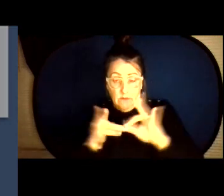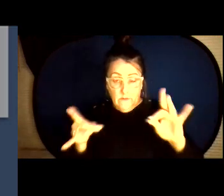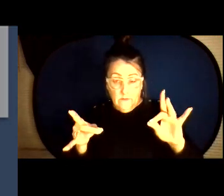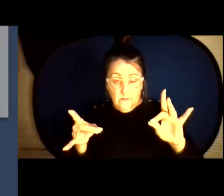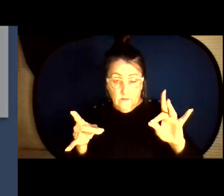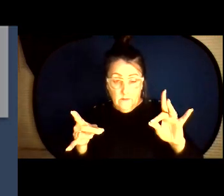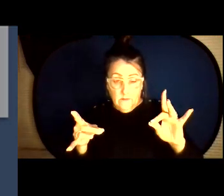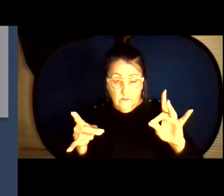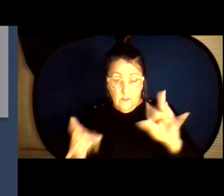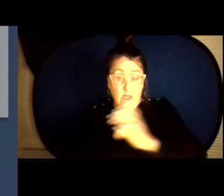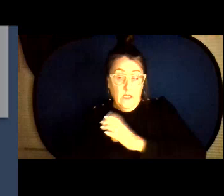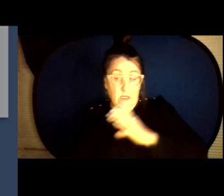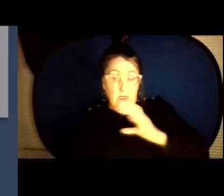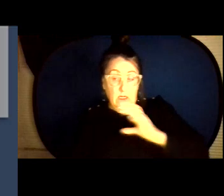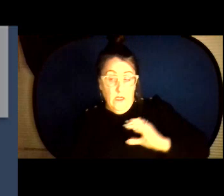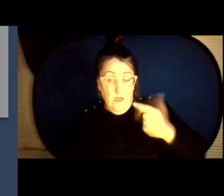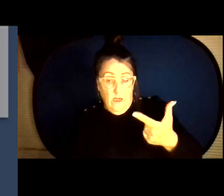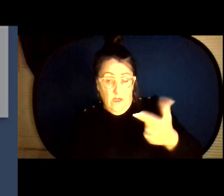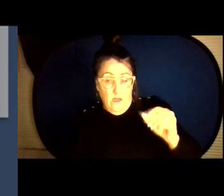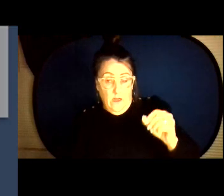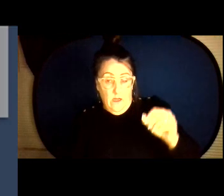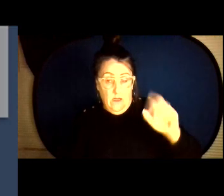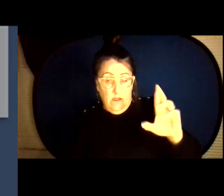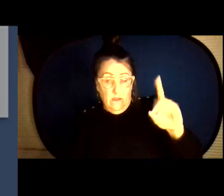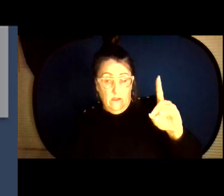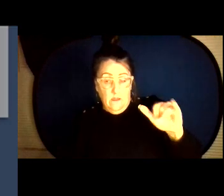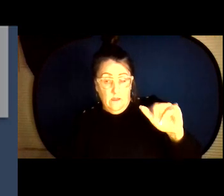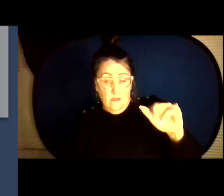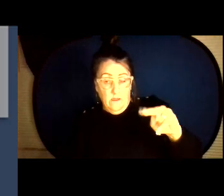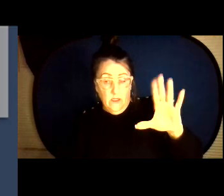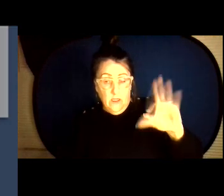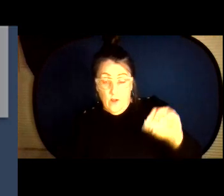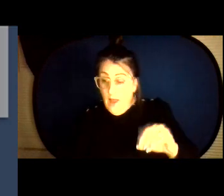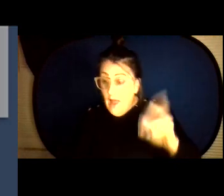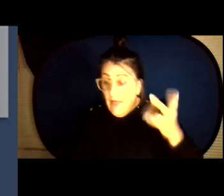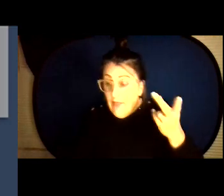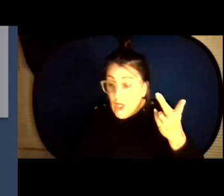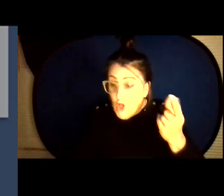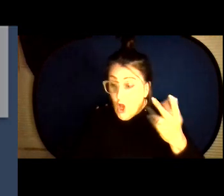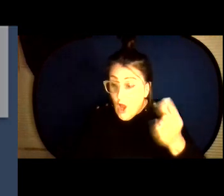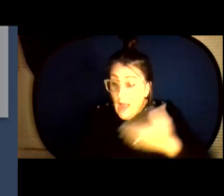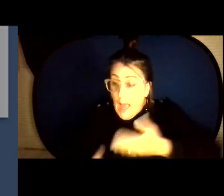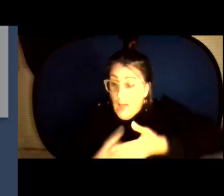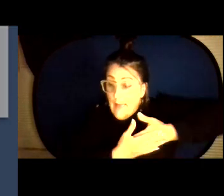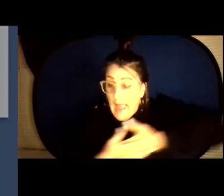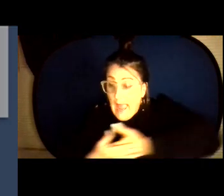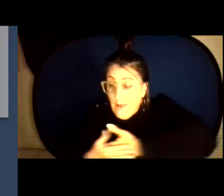Commissioner Gardina? Yes, when Doug has puppies, do we each get one?